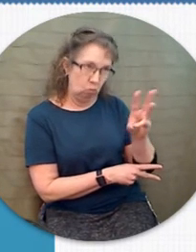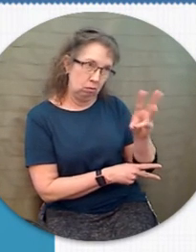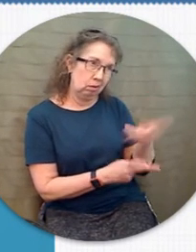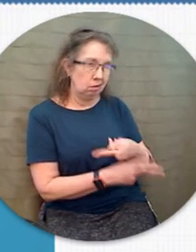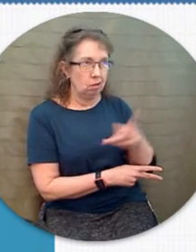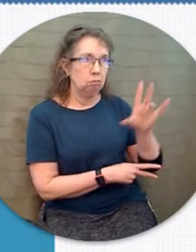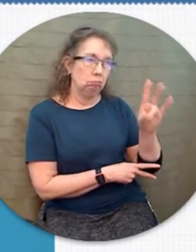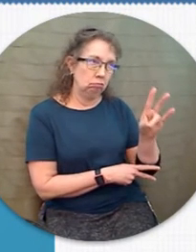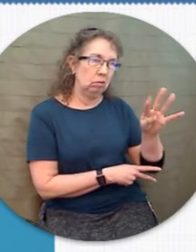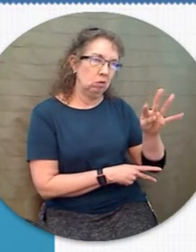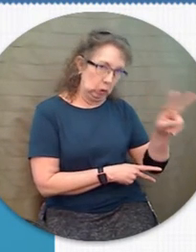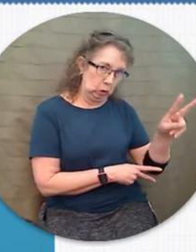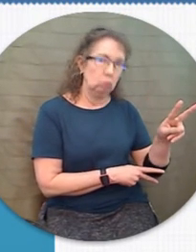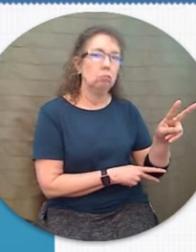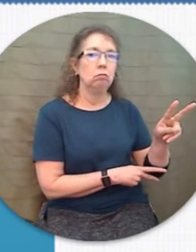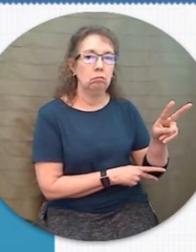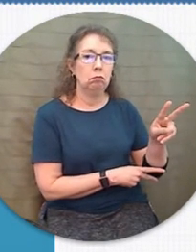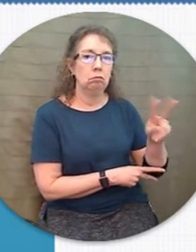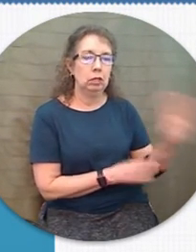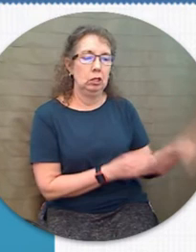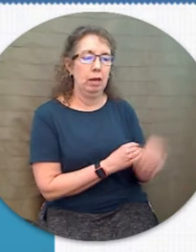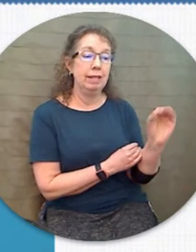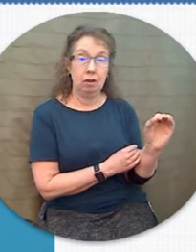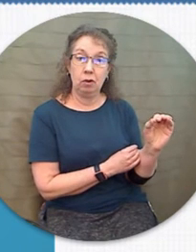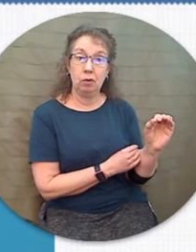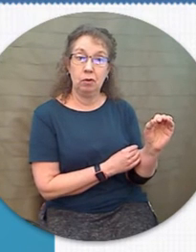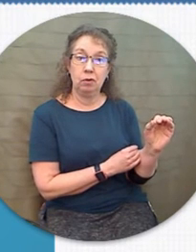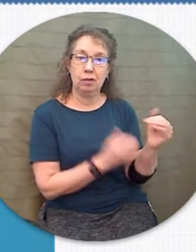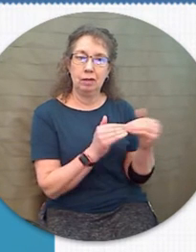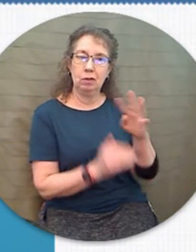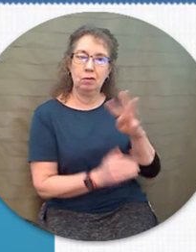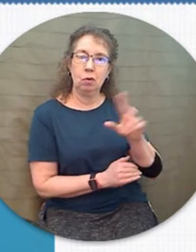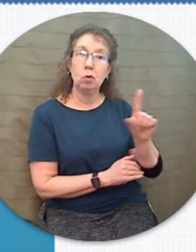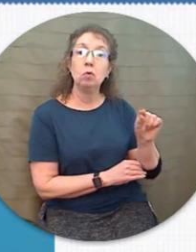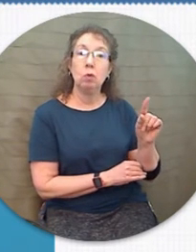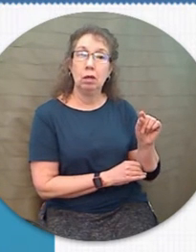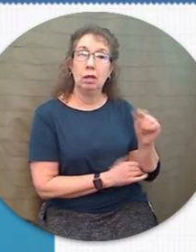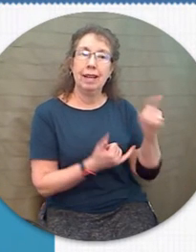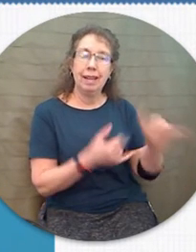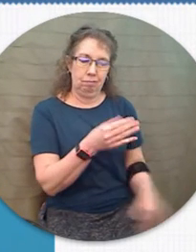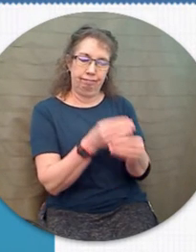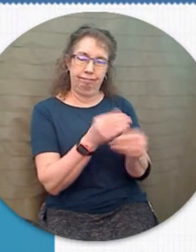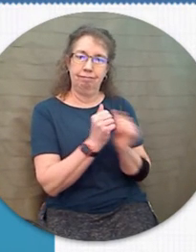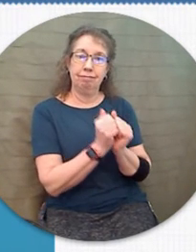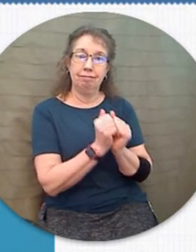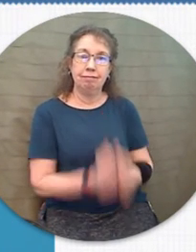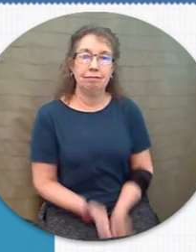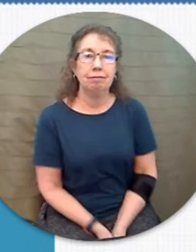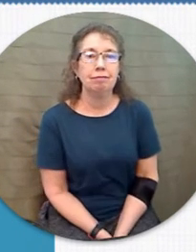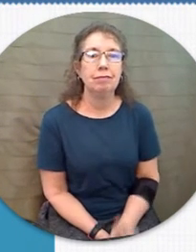is 42. And then with a 0 after it makes 420. Now we can add